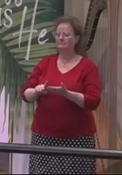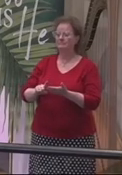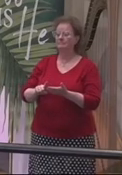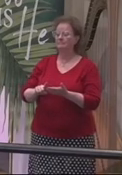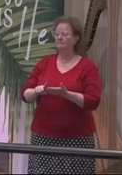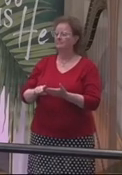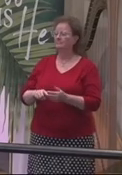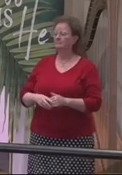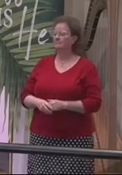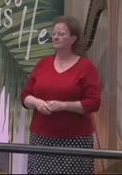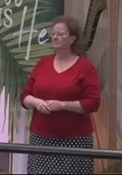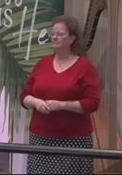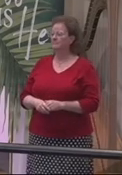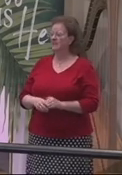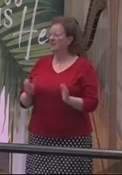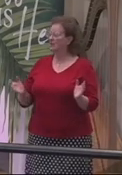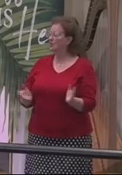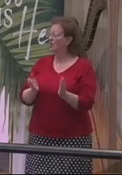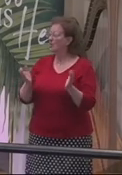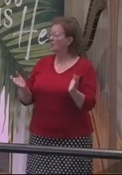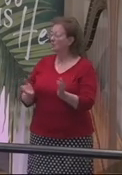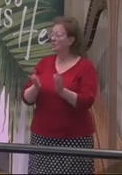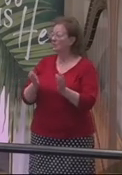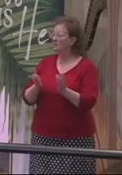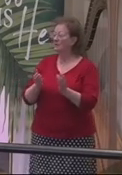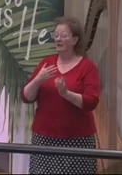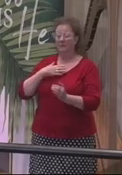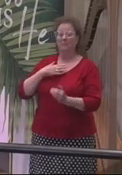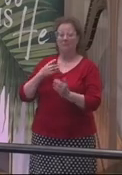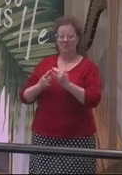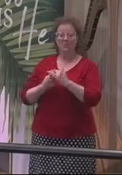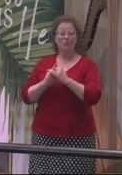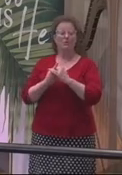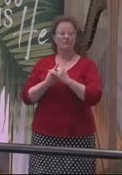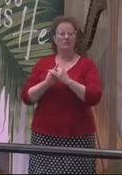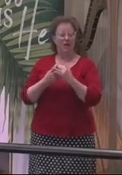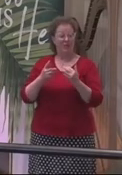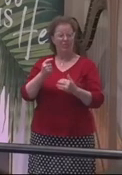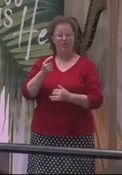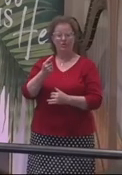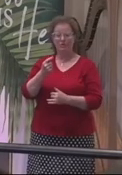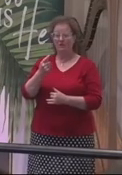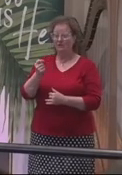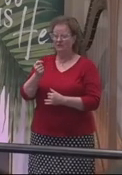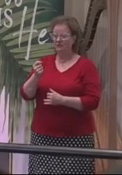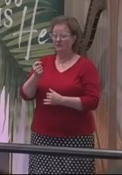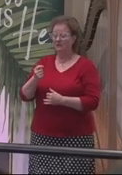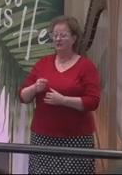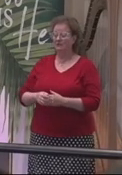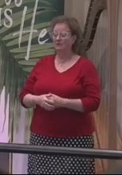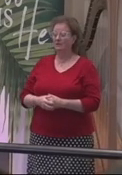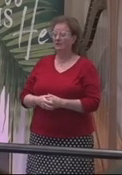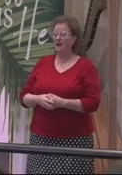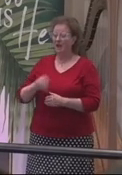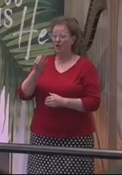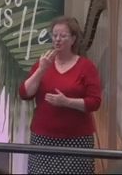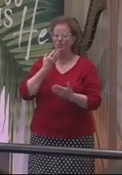I want to encourage you to show up for Monday, Thursday, even Good